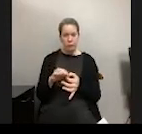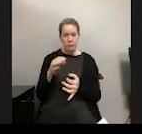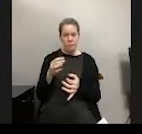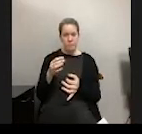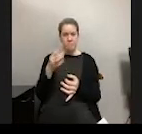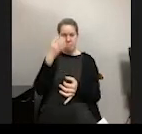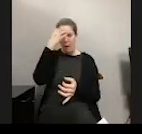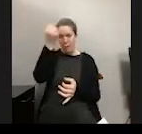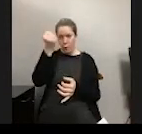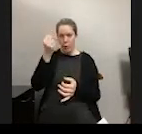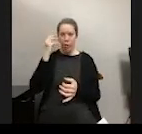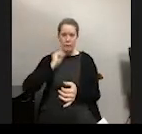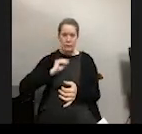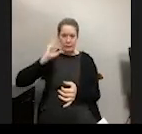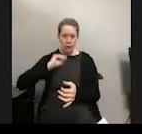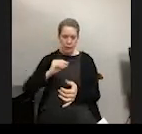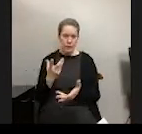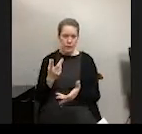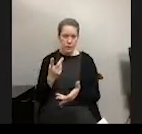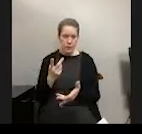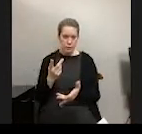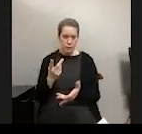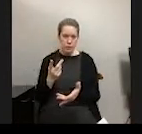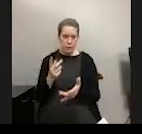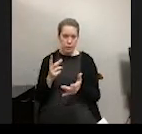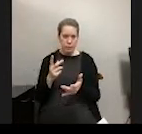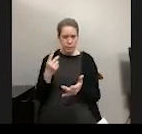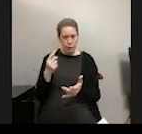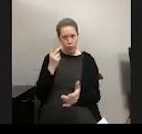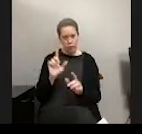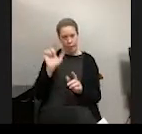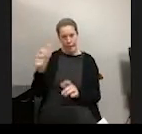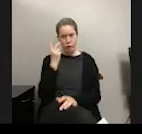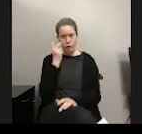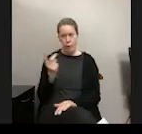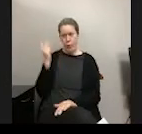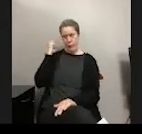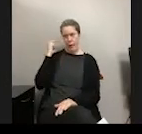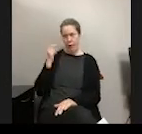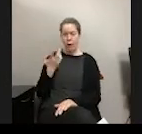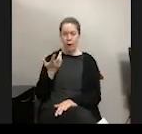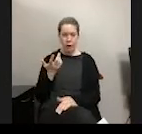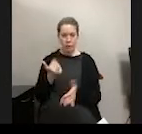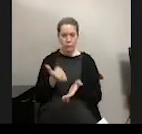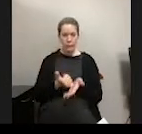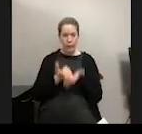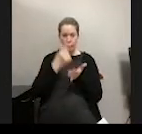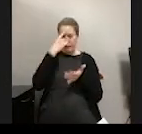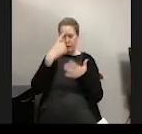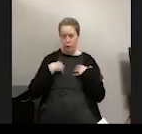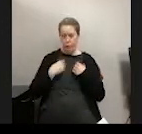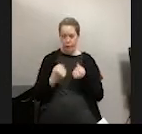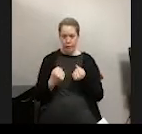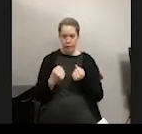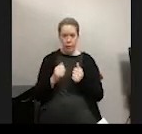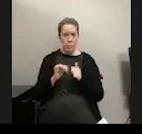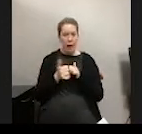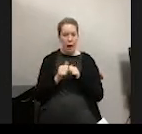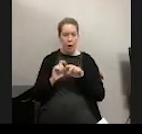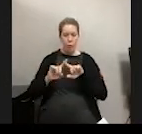improve, our mental well-being. And how do you do that? I mean, we lean on our artists in order to do that.